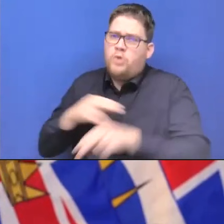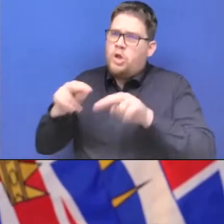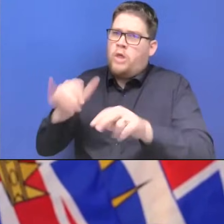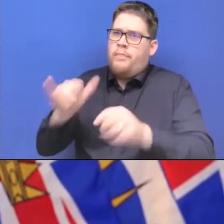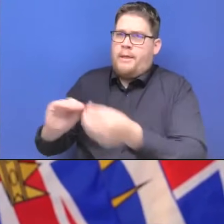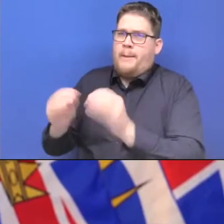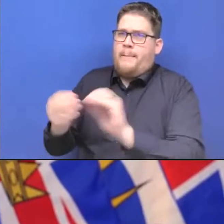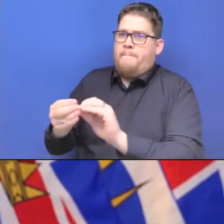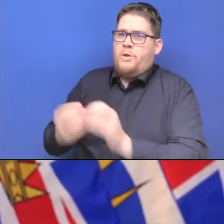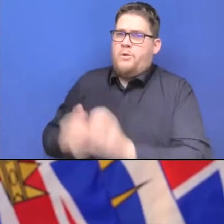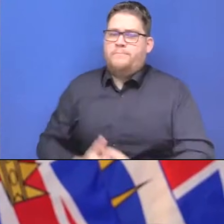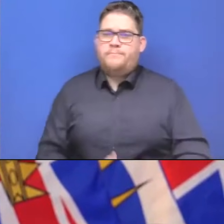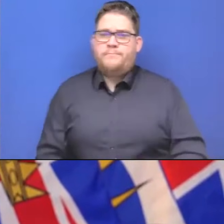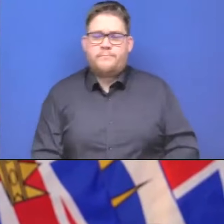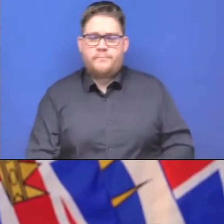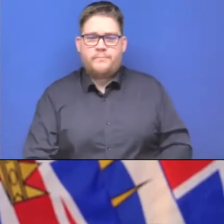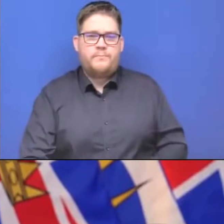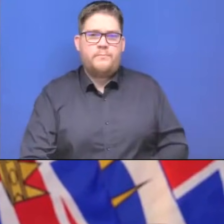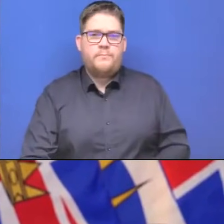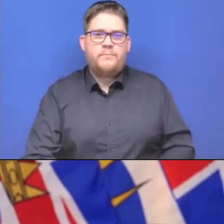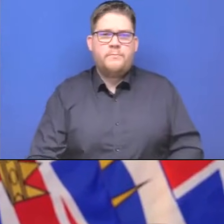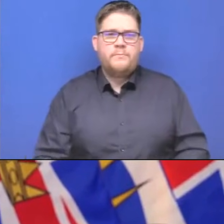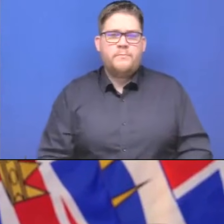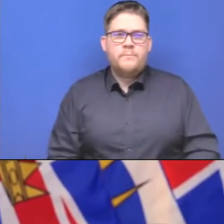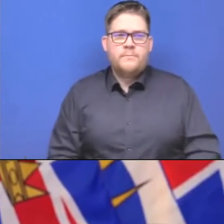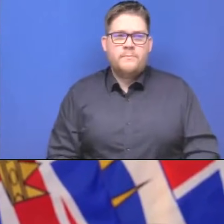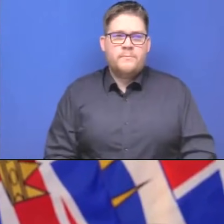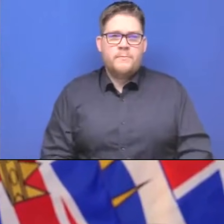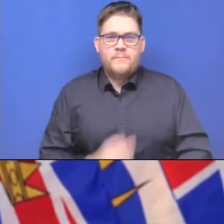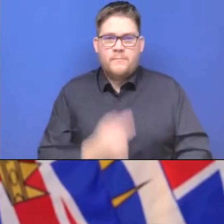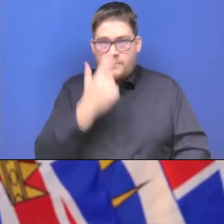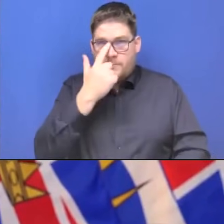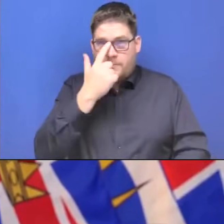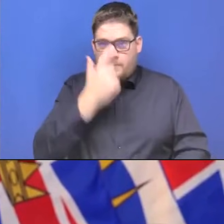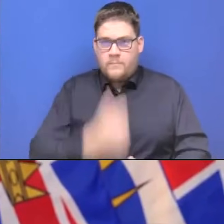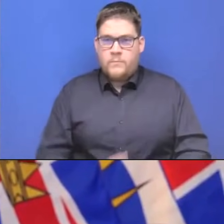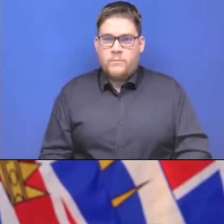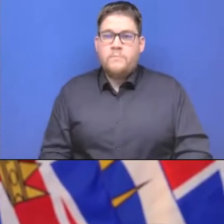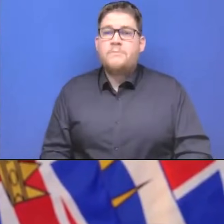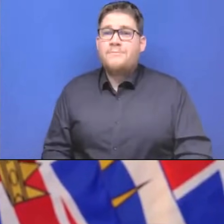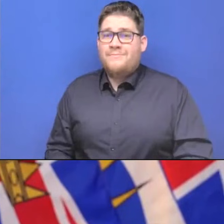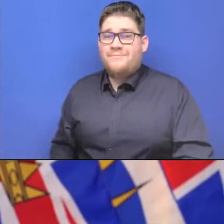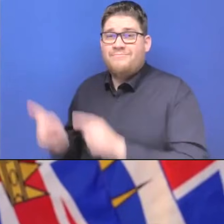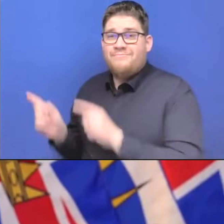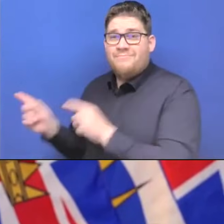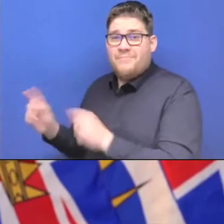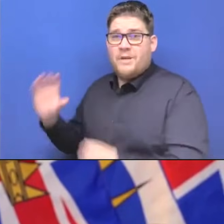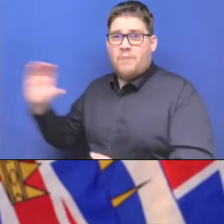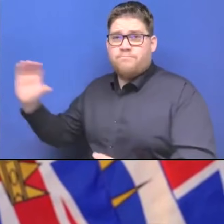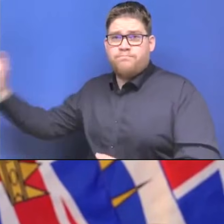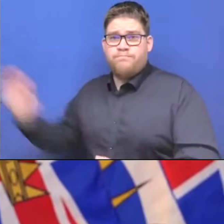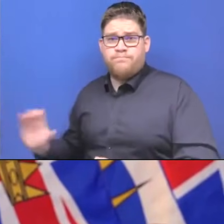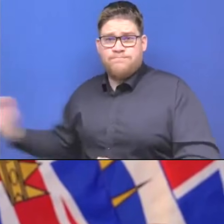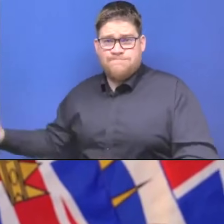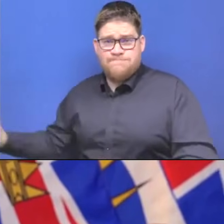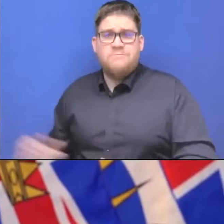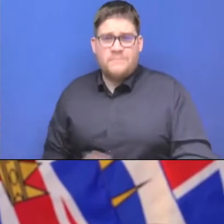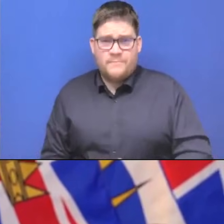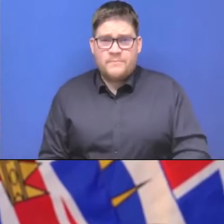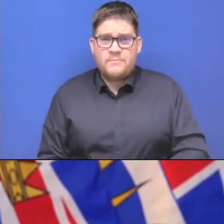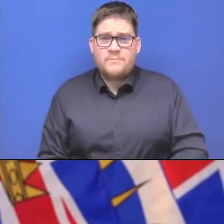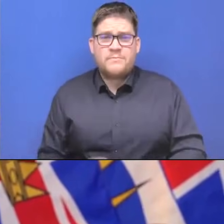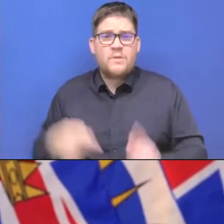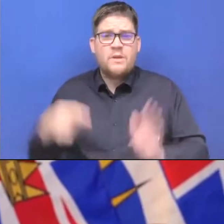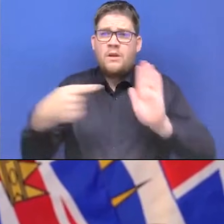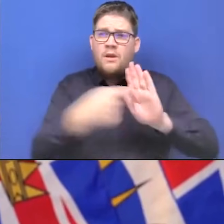slide, but it is data that we've presented, it's available online, that looks at vaccine effectiveness. And this is some of the real